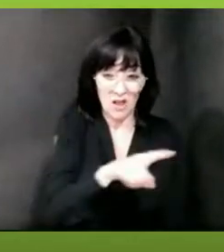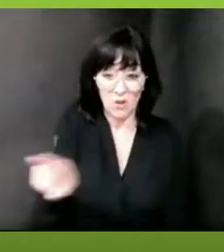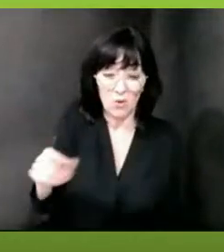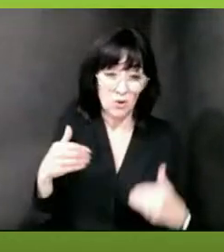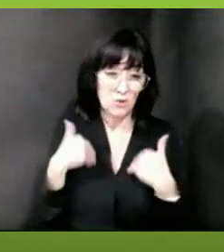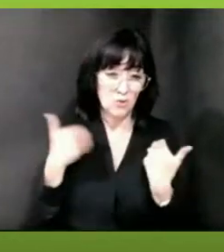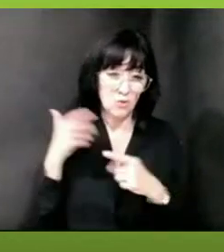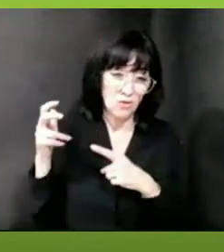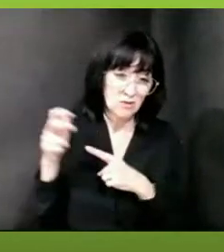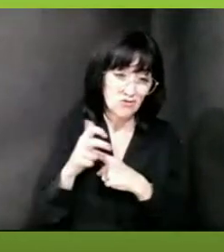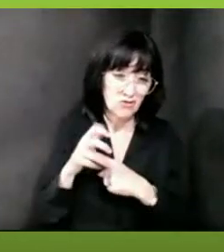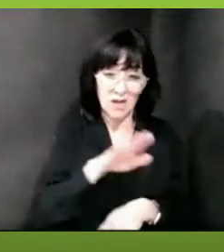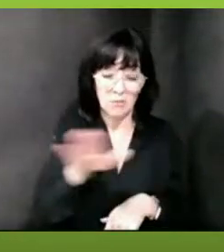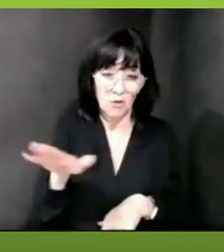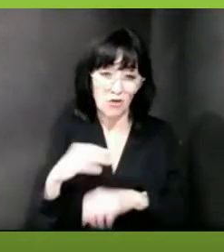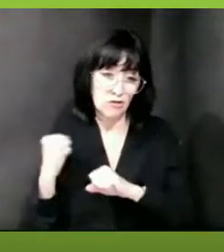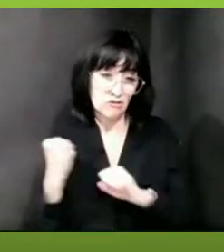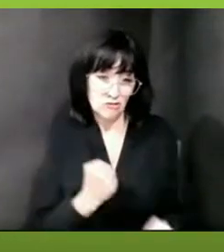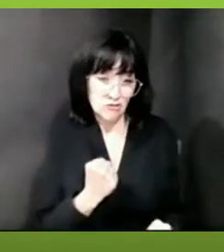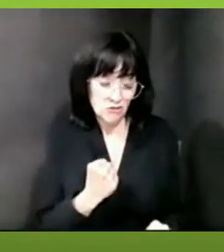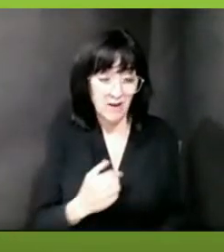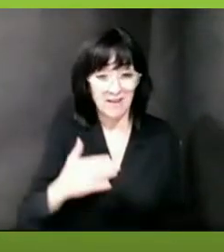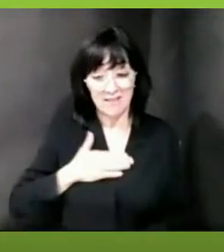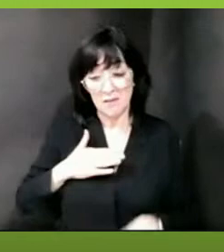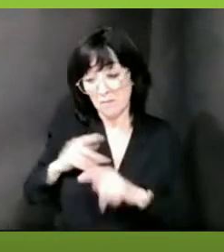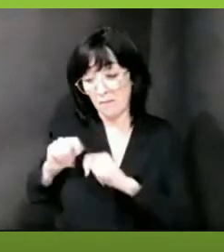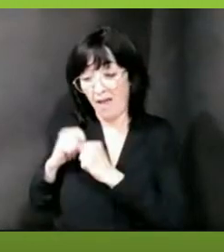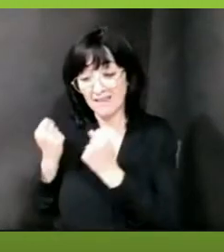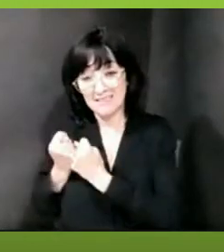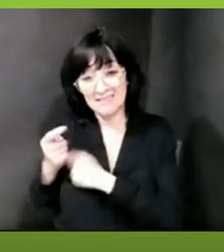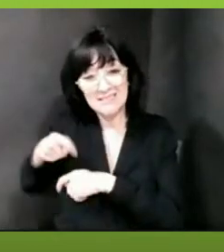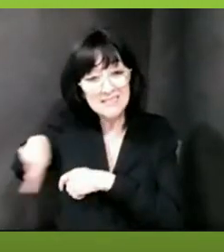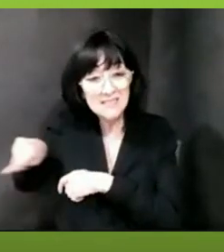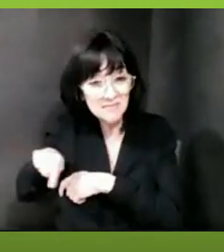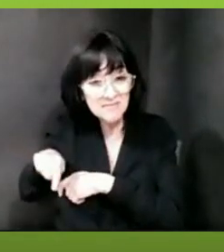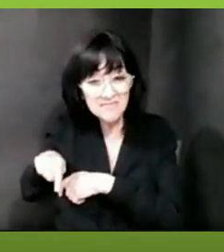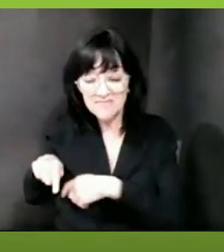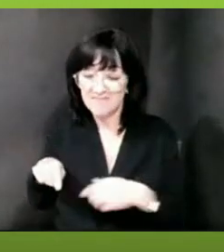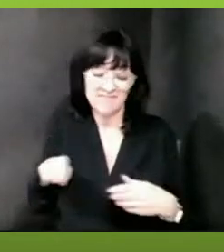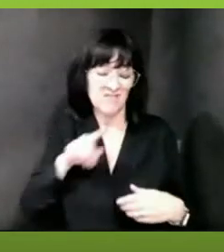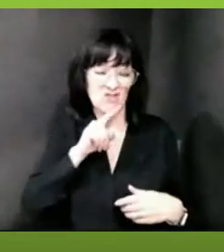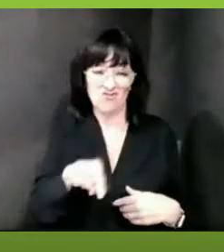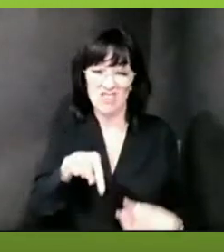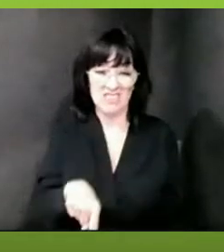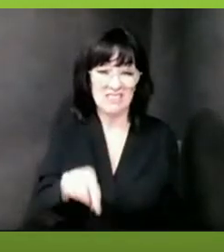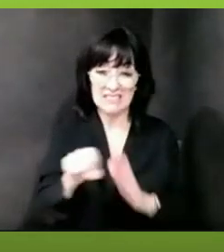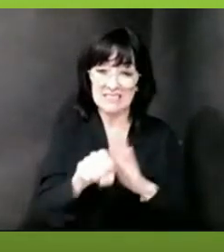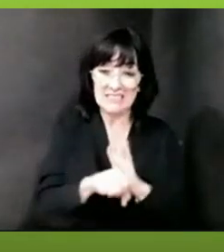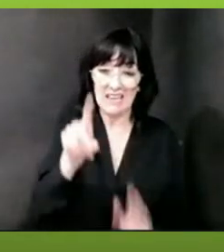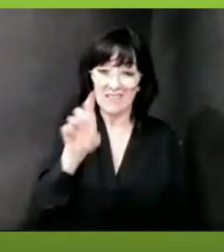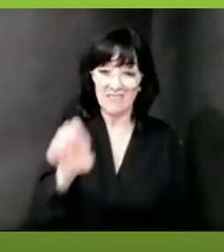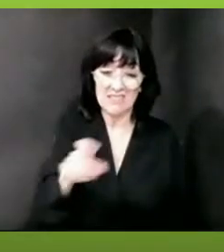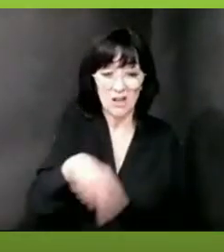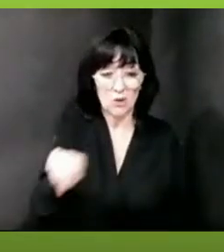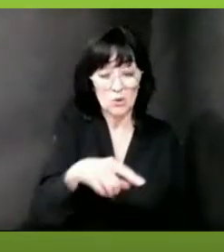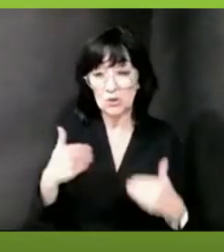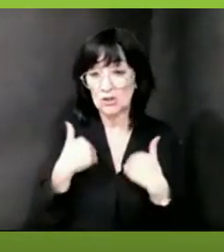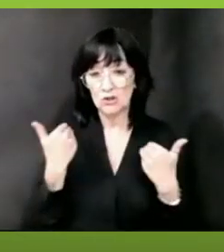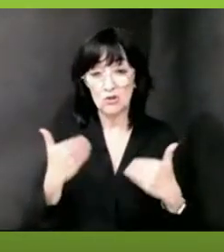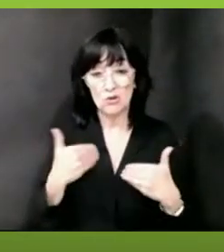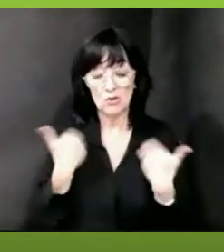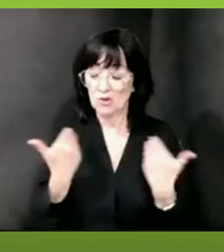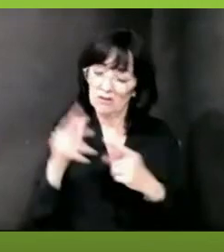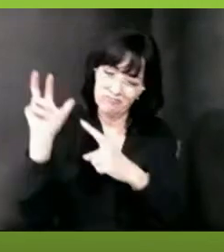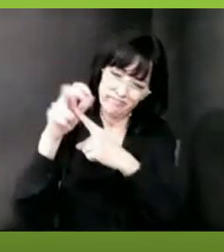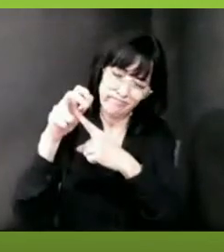the strength that I've seen from the youth on my team, and just youth in Delaware in general have been really killing it out here.